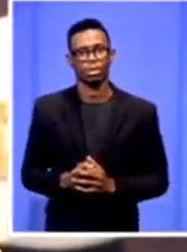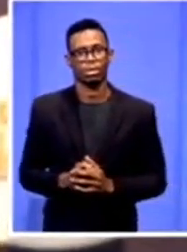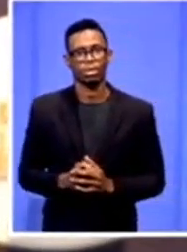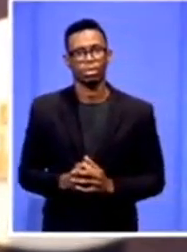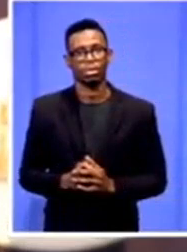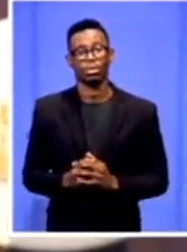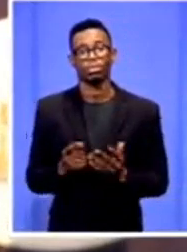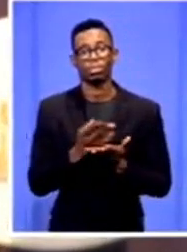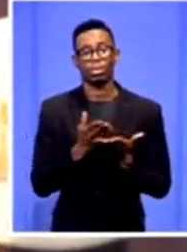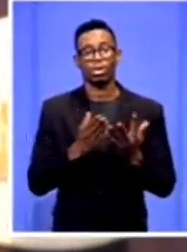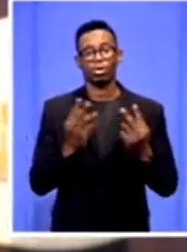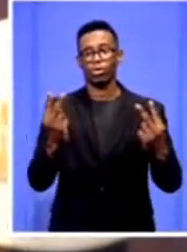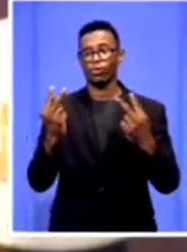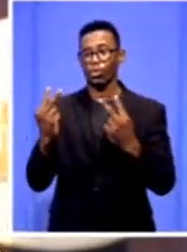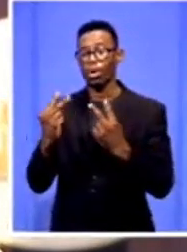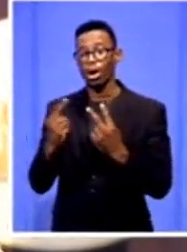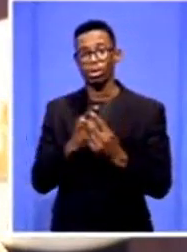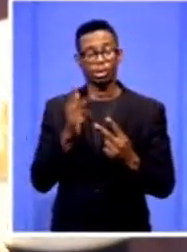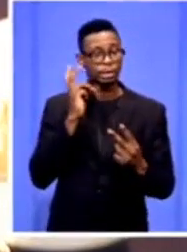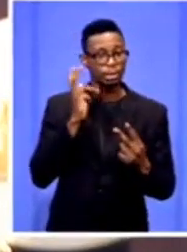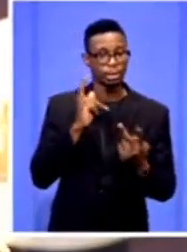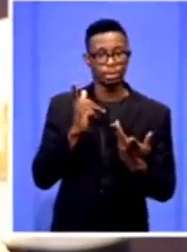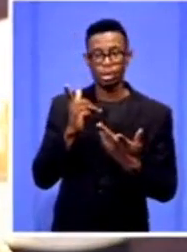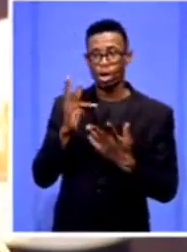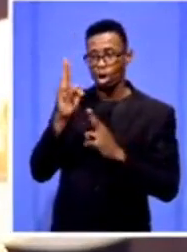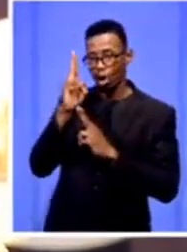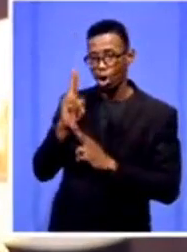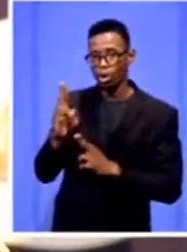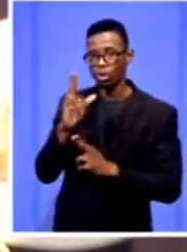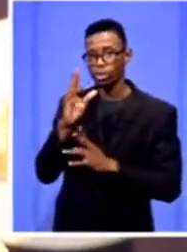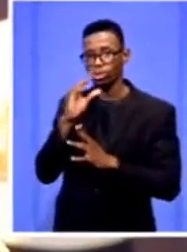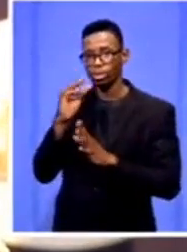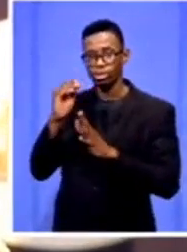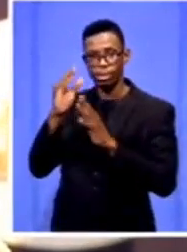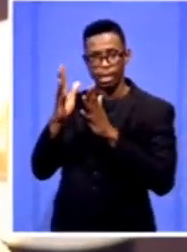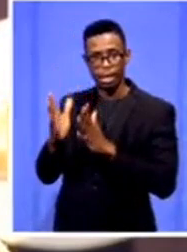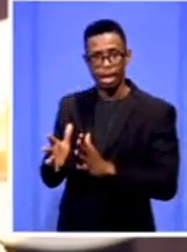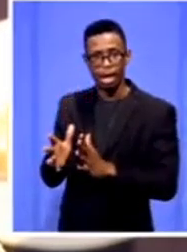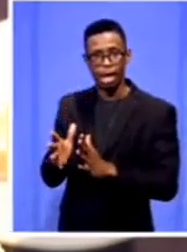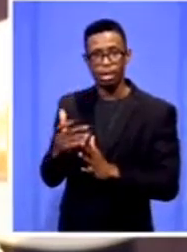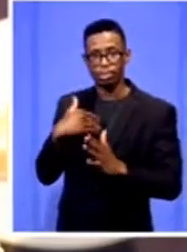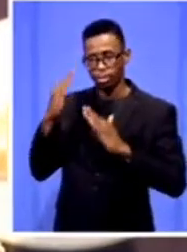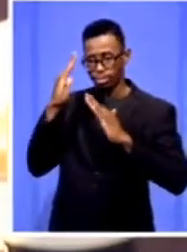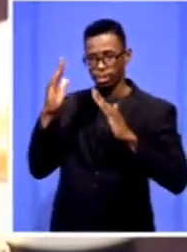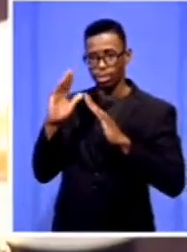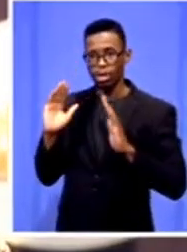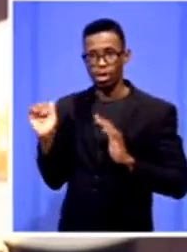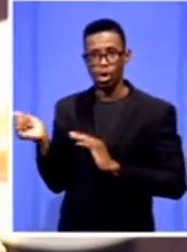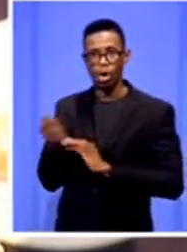Honorable Speaker, Motsamaisi wa dipuisano, pele ke kena tabeng ya ka tsatsing lena la